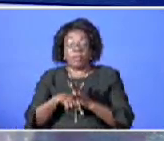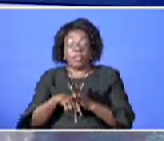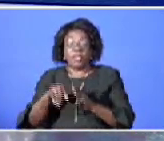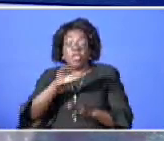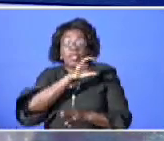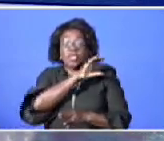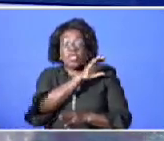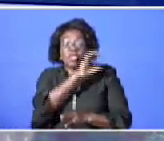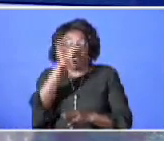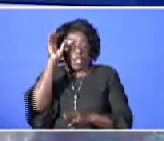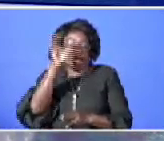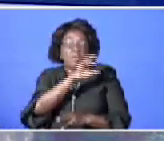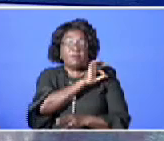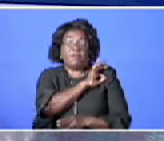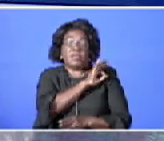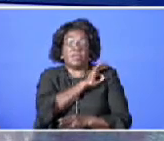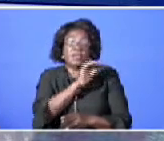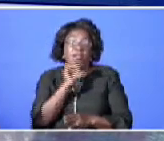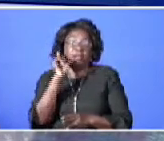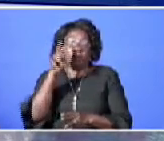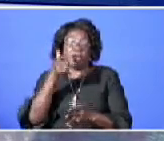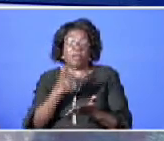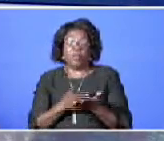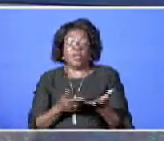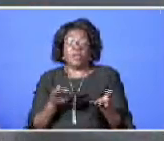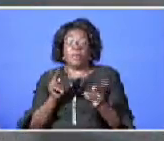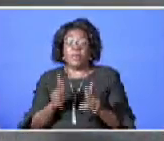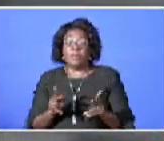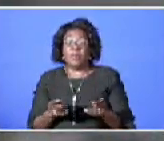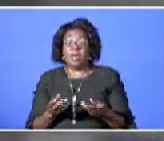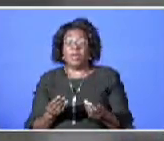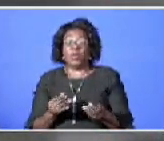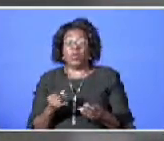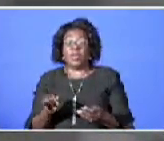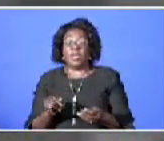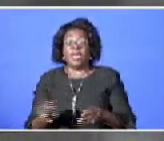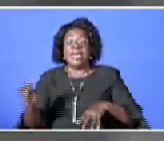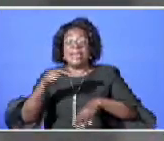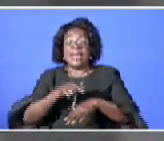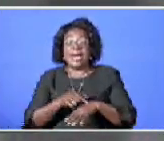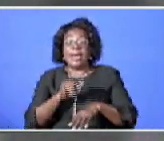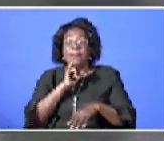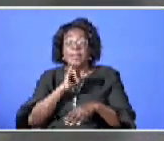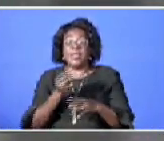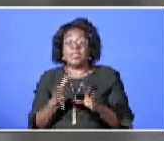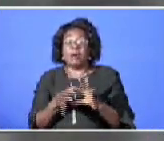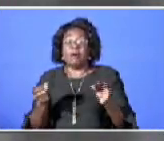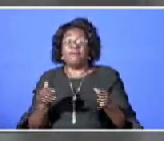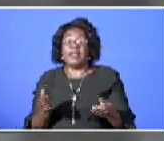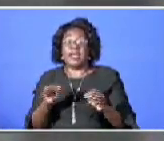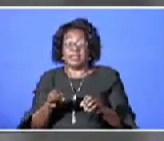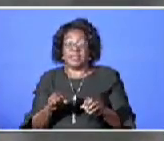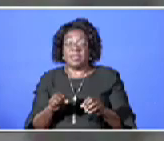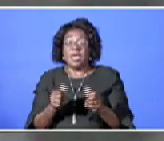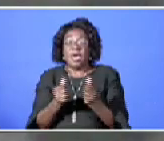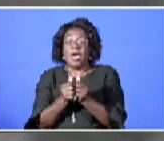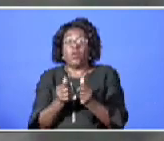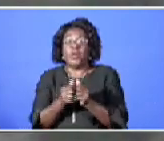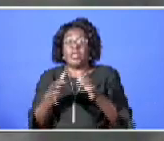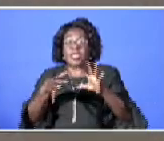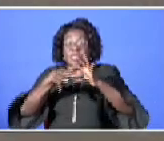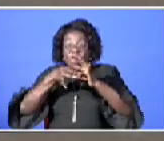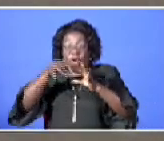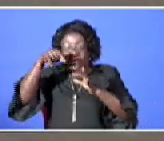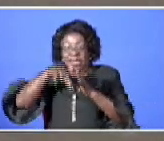takes a look at what some people are choosing to focus on. Time is of the essence, and with this lockdown now on, time